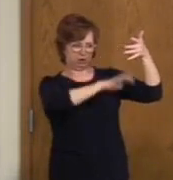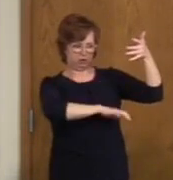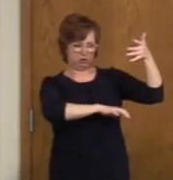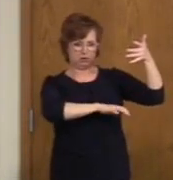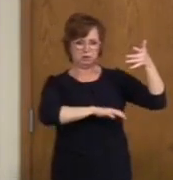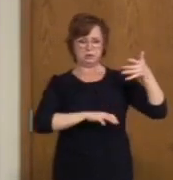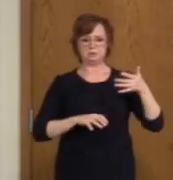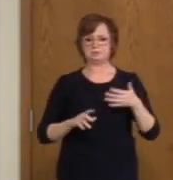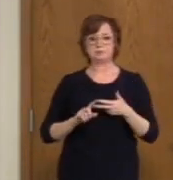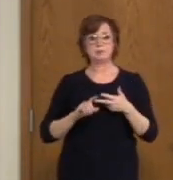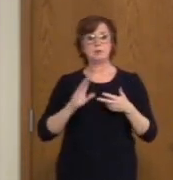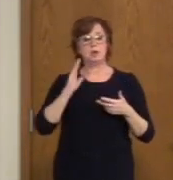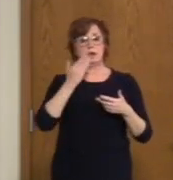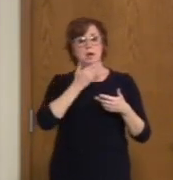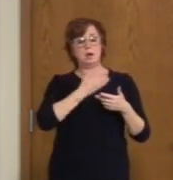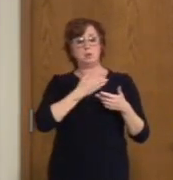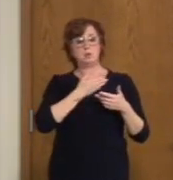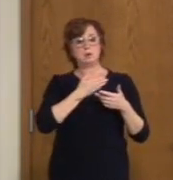vaccine distribution